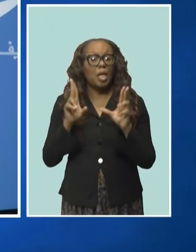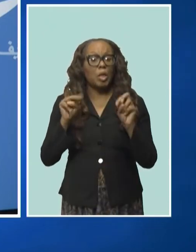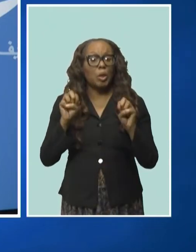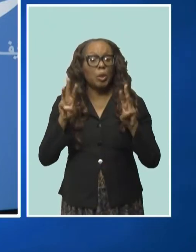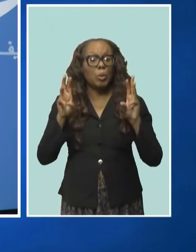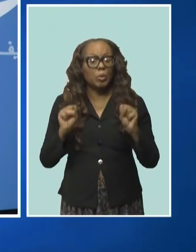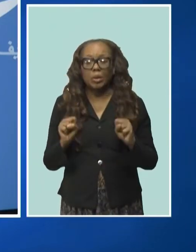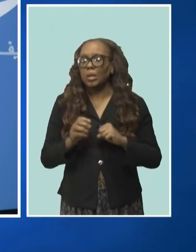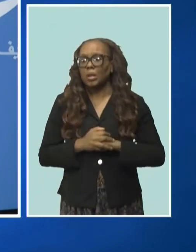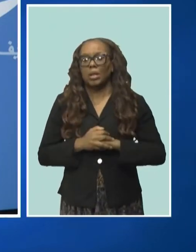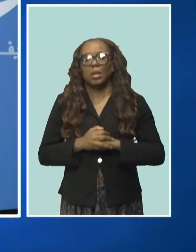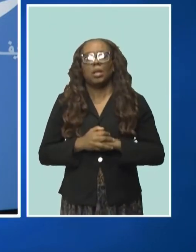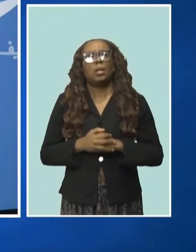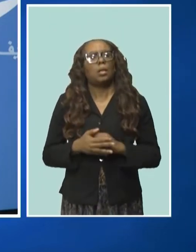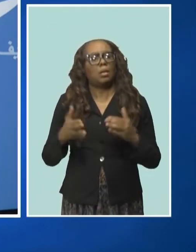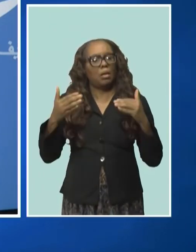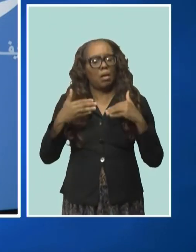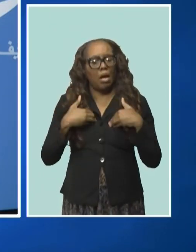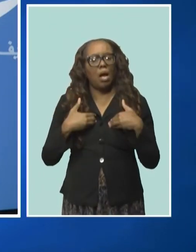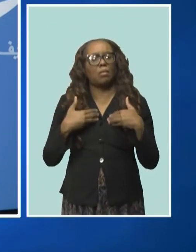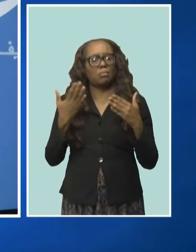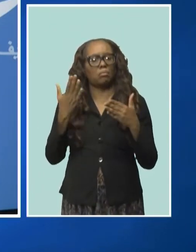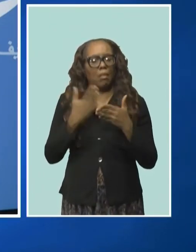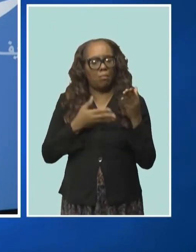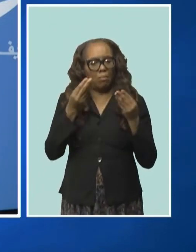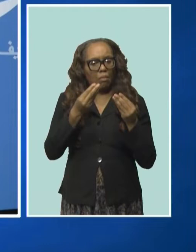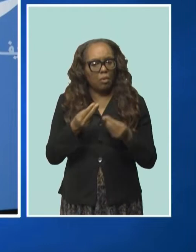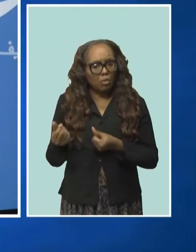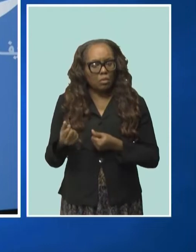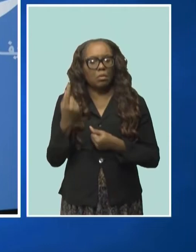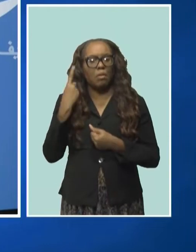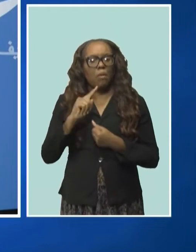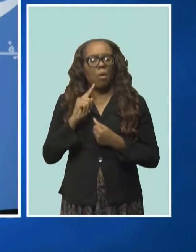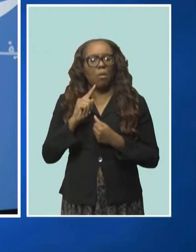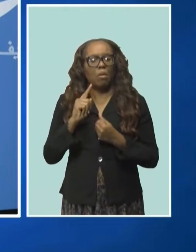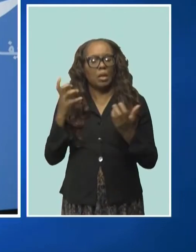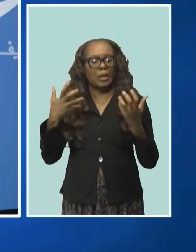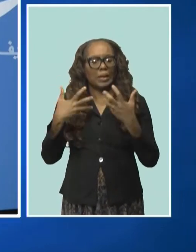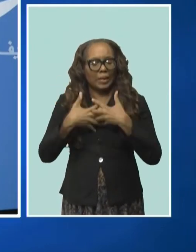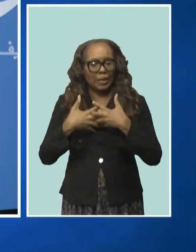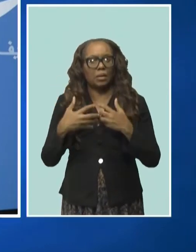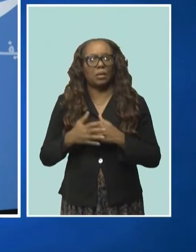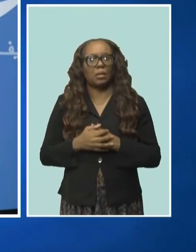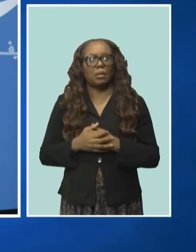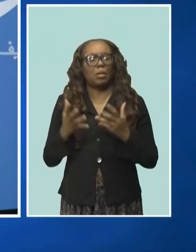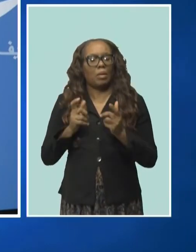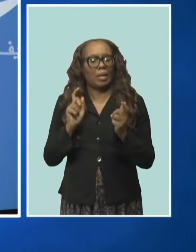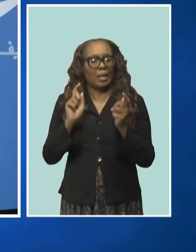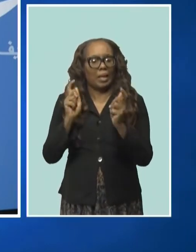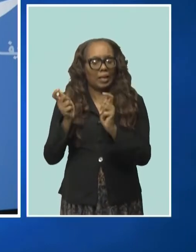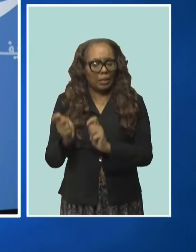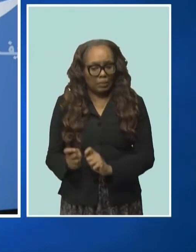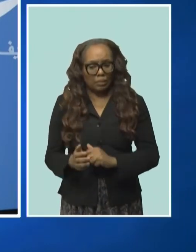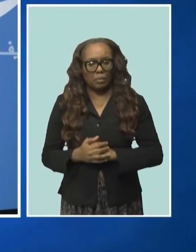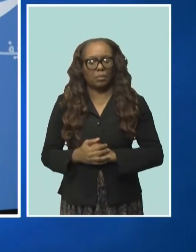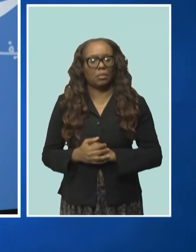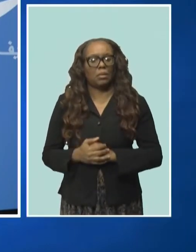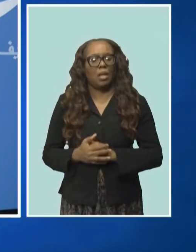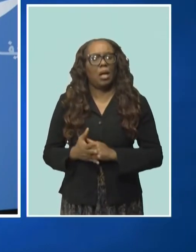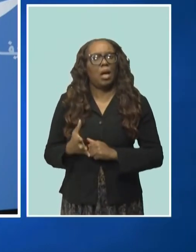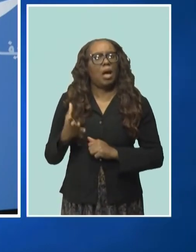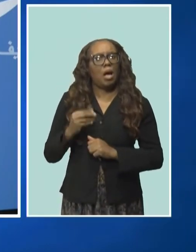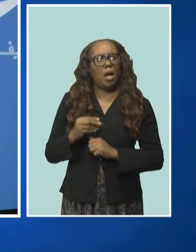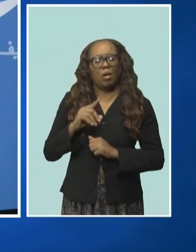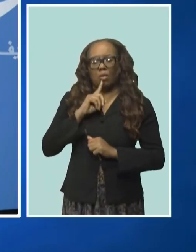already exist to facilitate trade. Modernize ports, adapt transport infrastructure, and